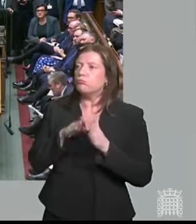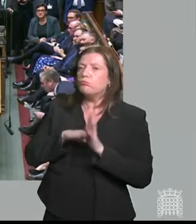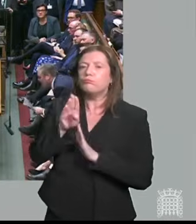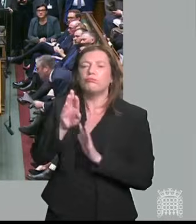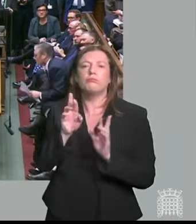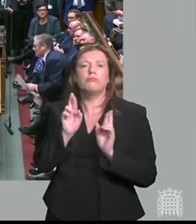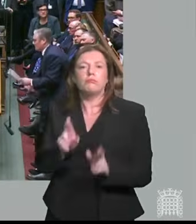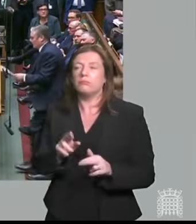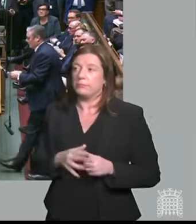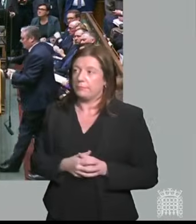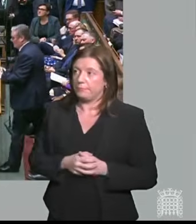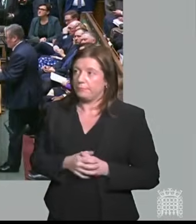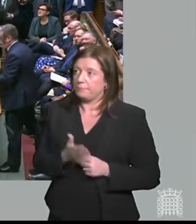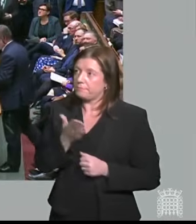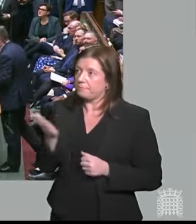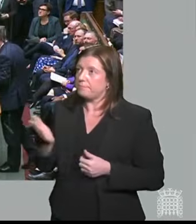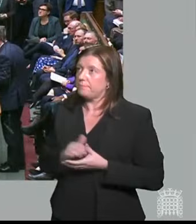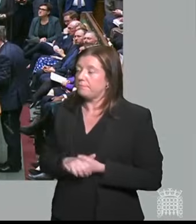Keir Starmer.